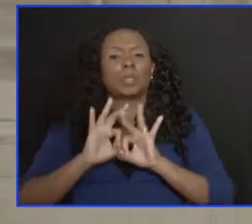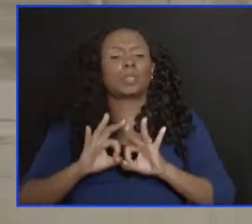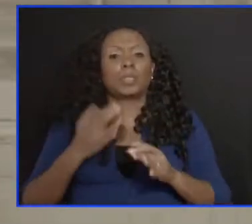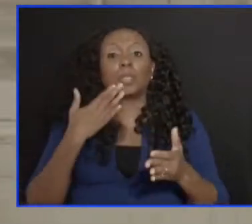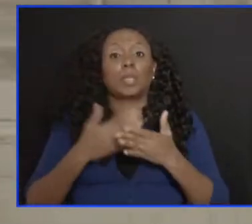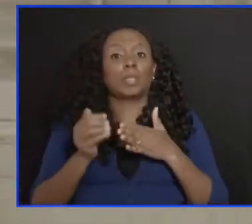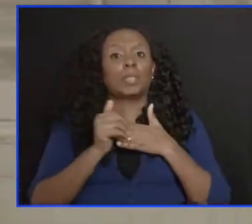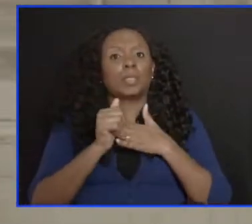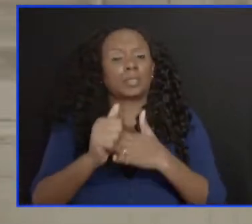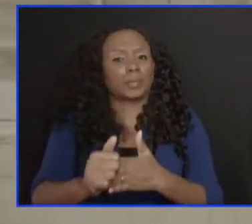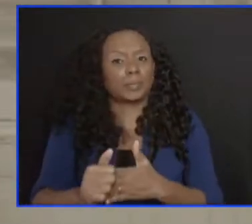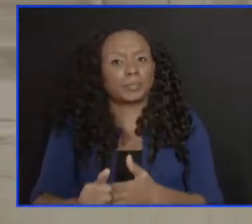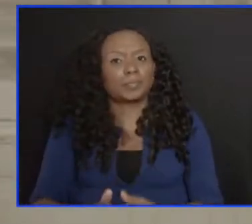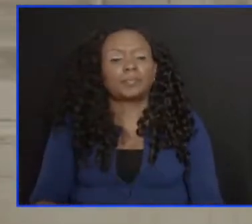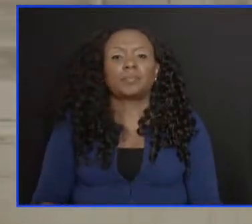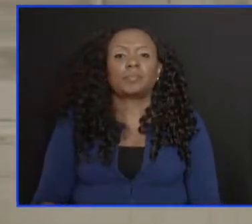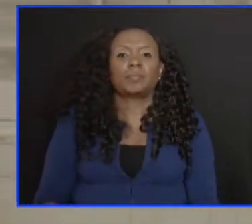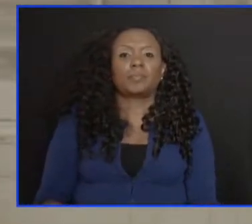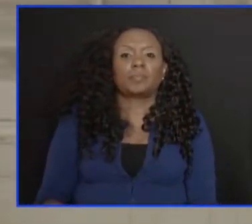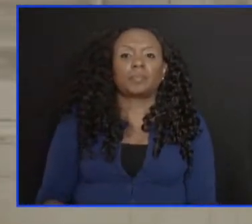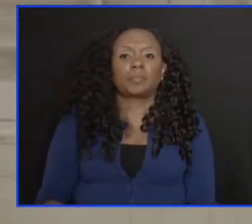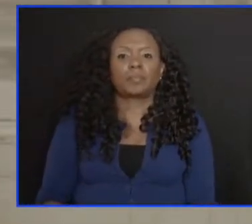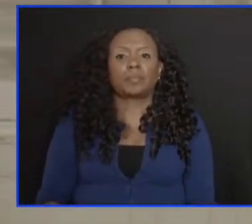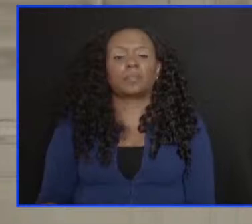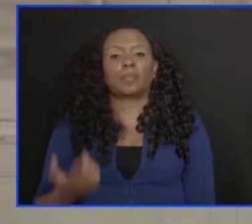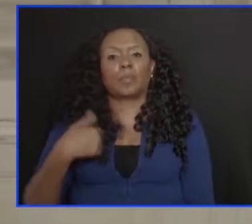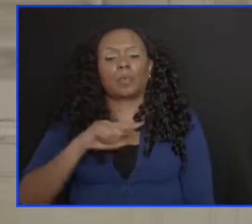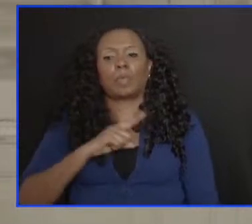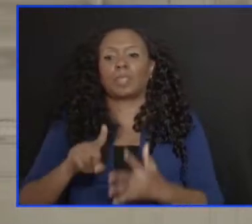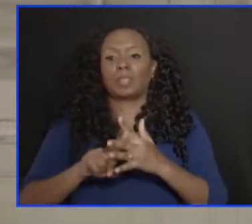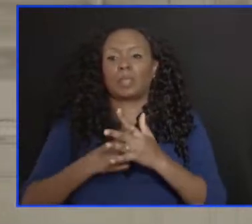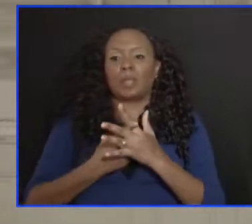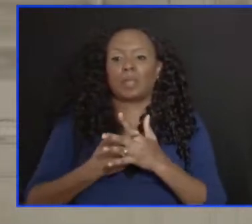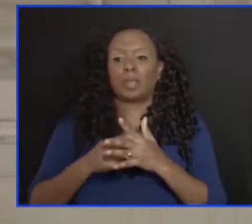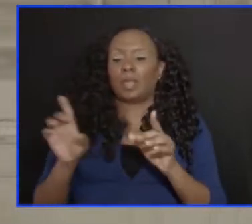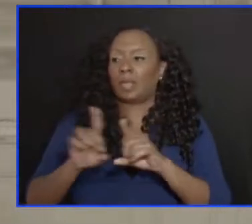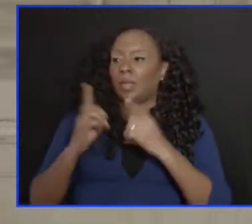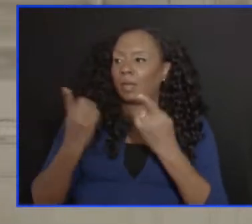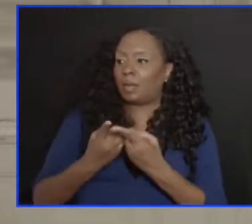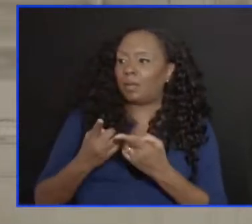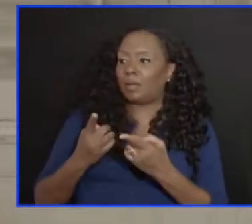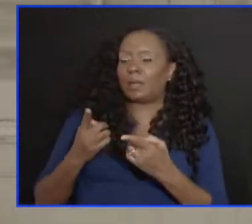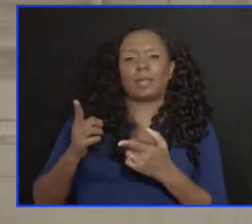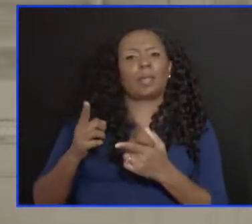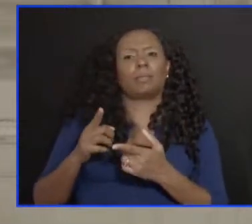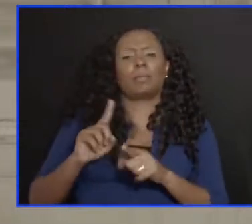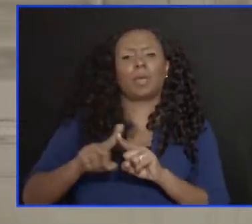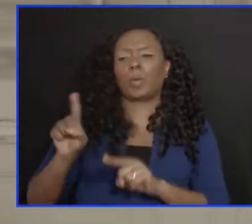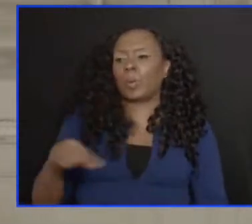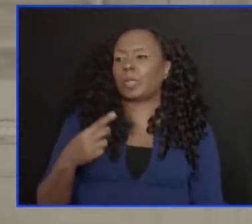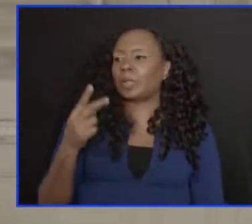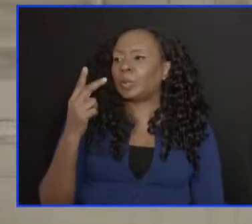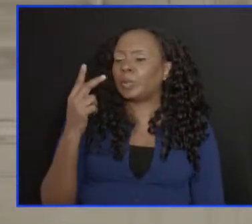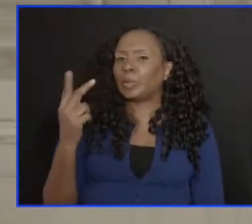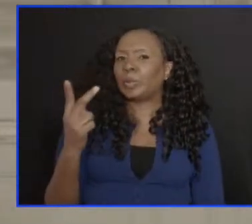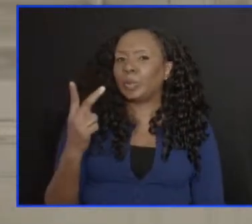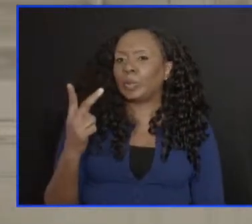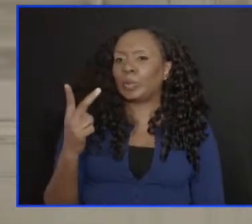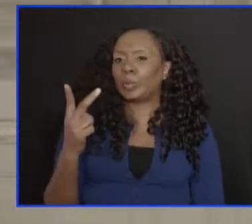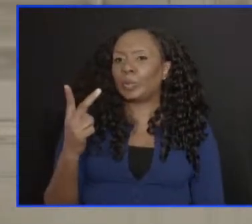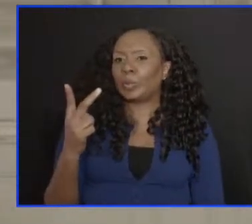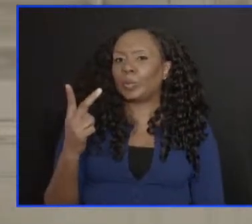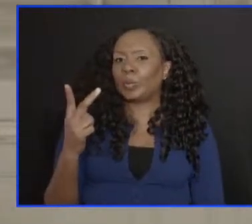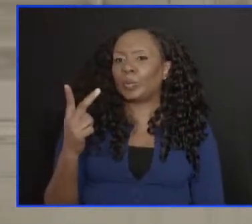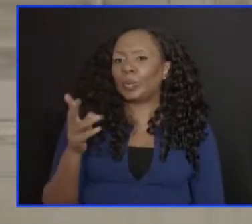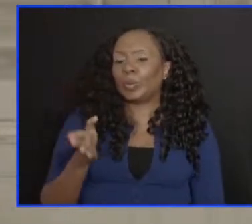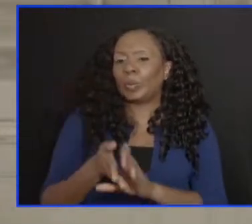leadership. So you started a client relations department, but then there were only 2. So we said, no, that can't happen with thousands of people